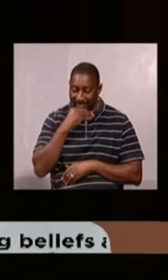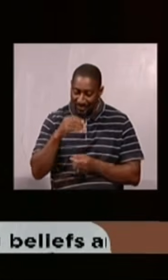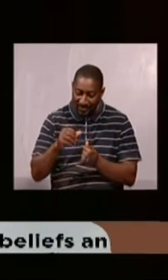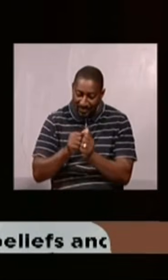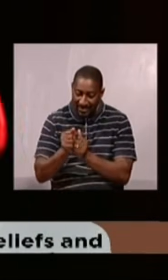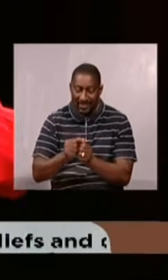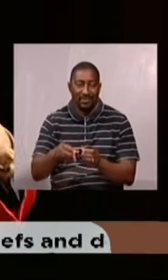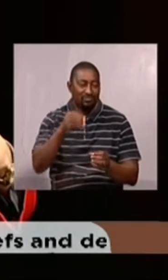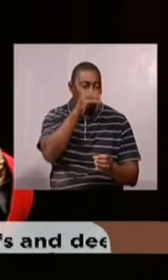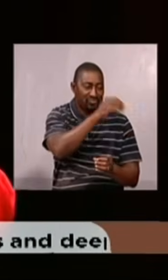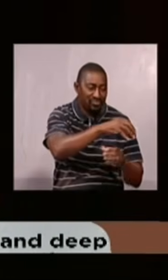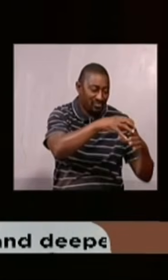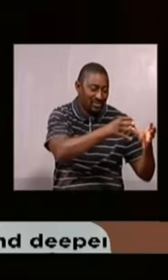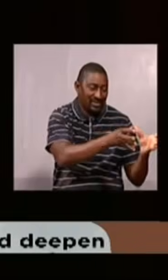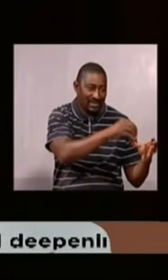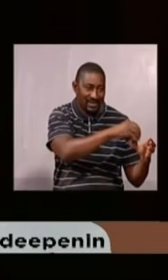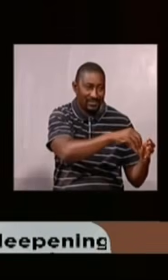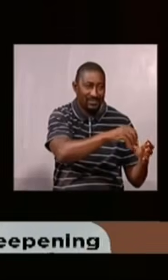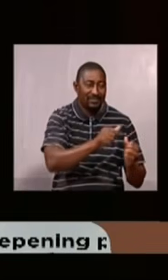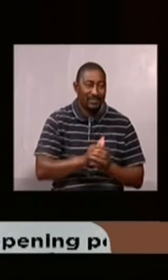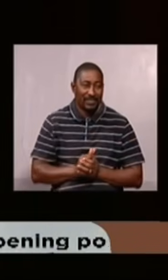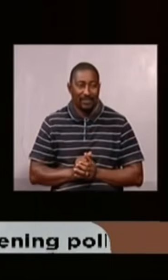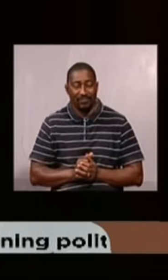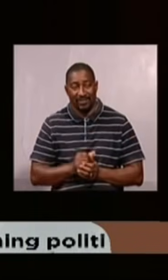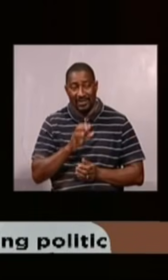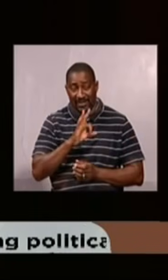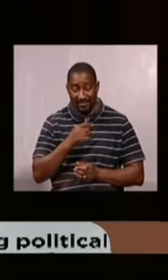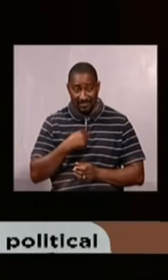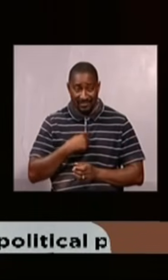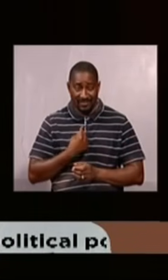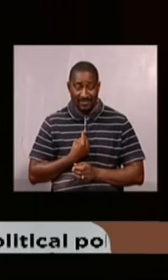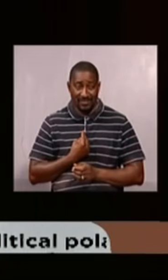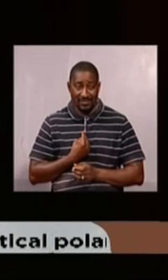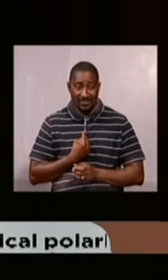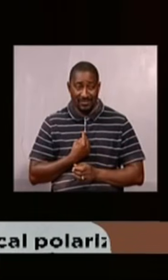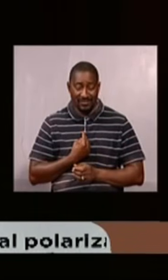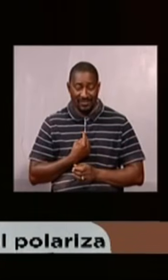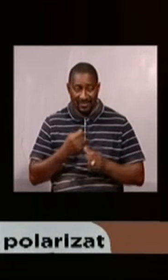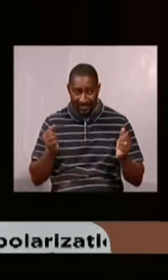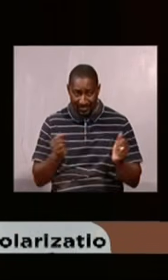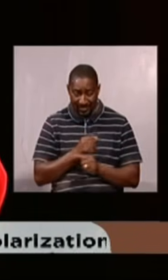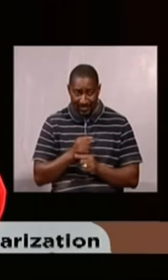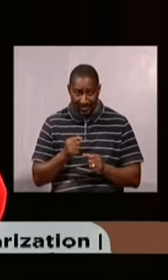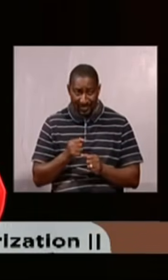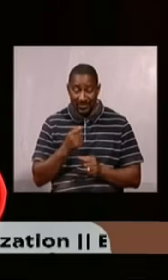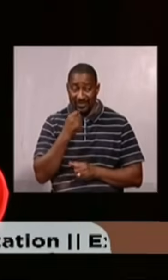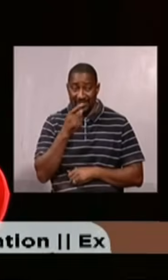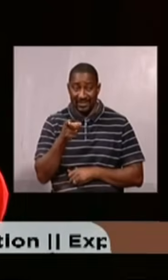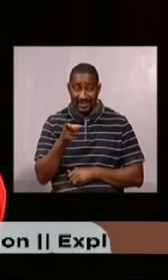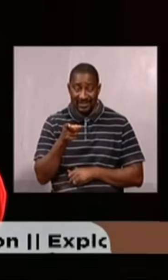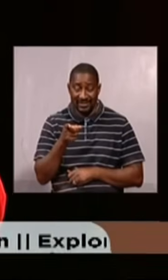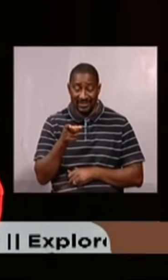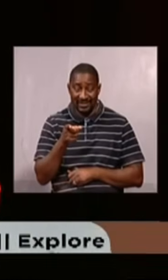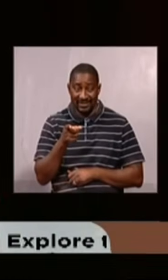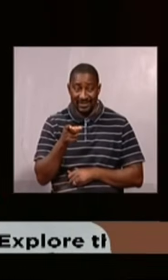Yeah. So let's remove the screen. Let's try to ask that question. If I'm not able, this is the rule of thumb, if I'm not able to say this in front of